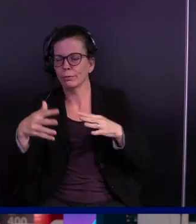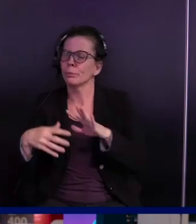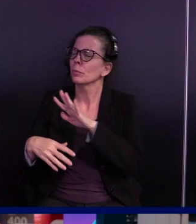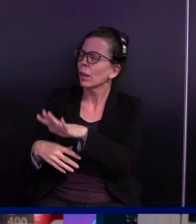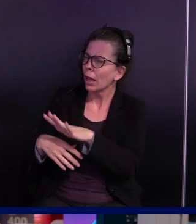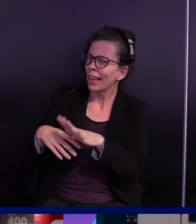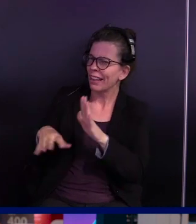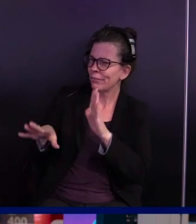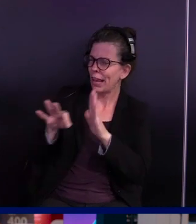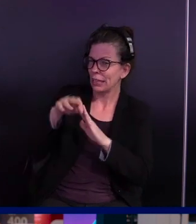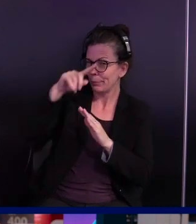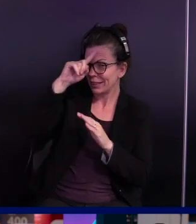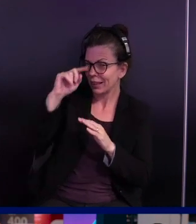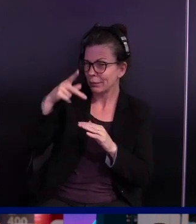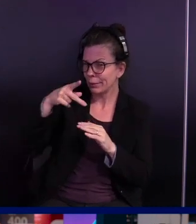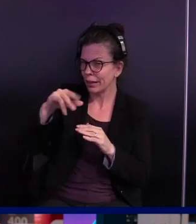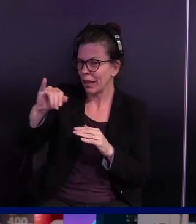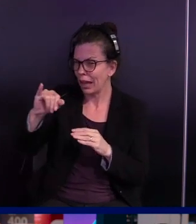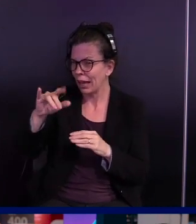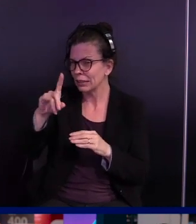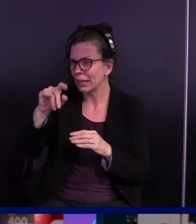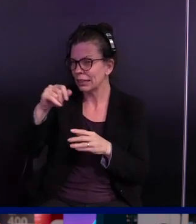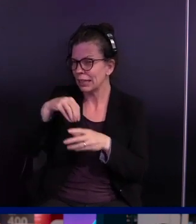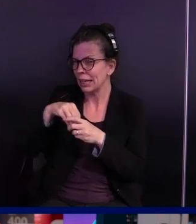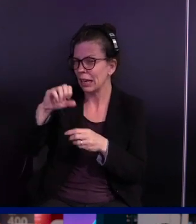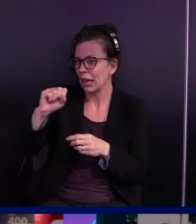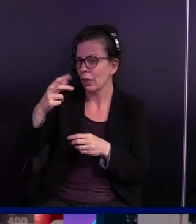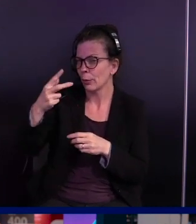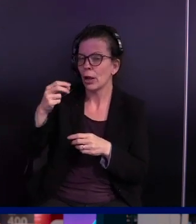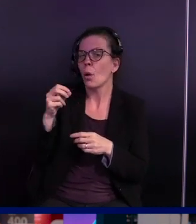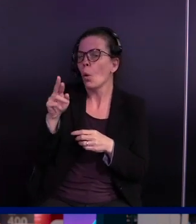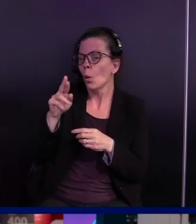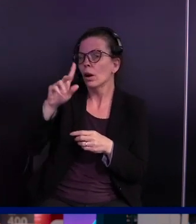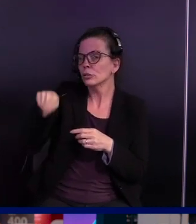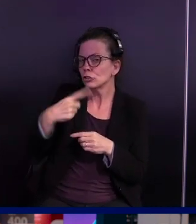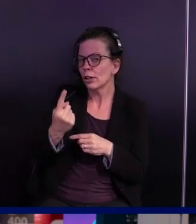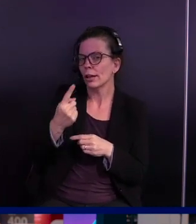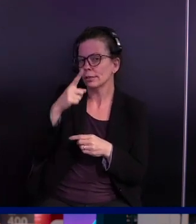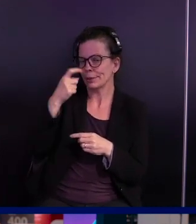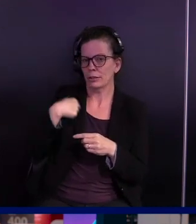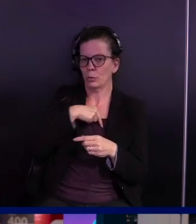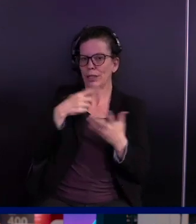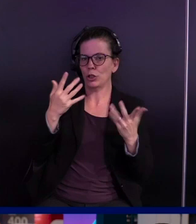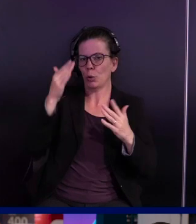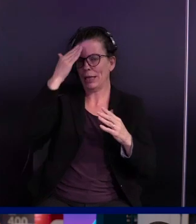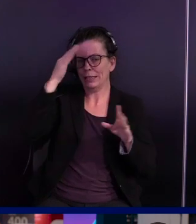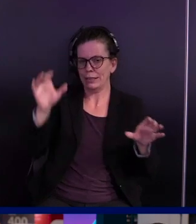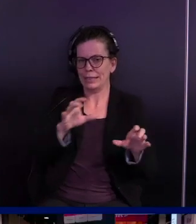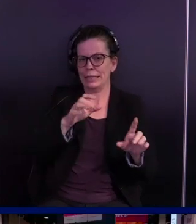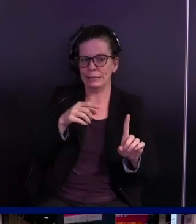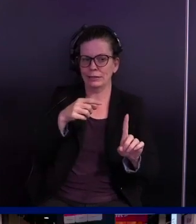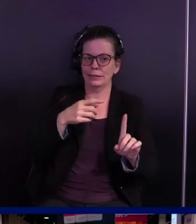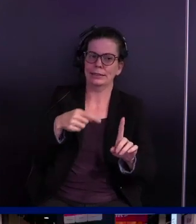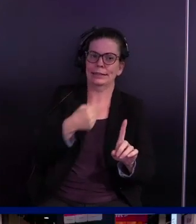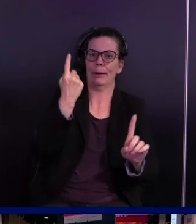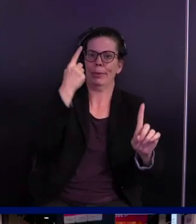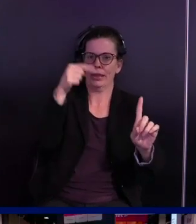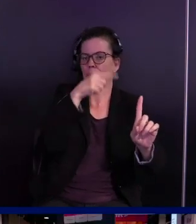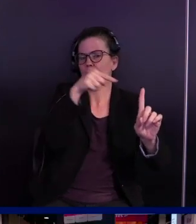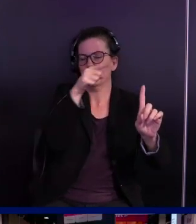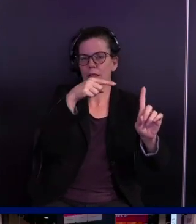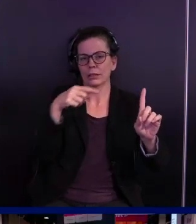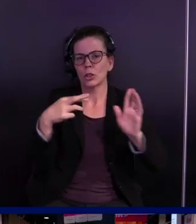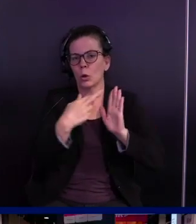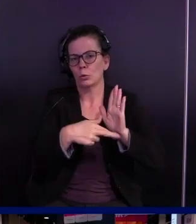finding because there was PII data in the S3 bucket, or is it just because we knew it did something else? Here's what else this